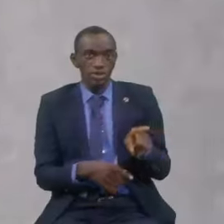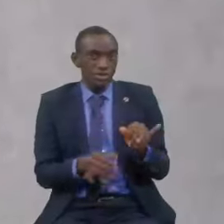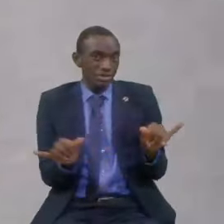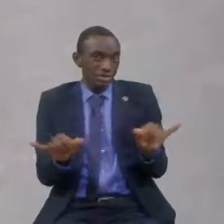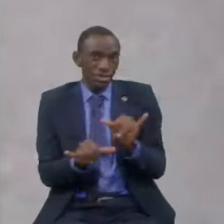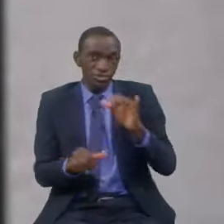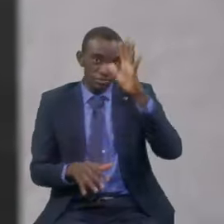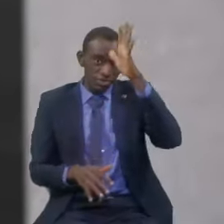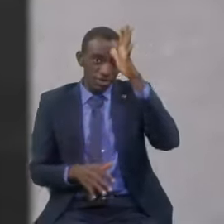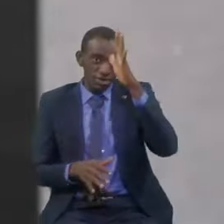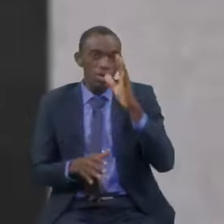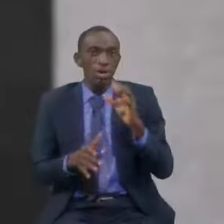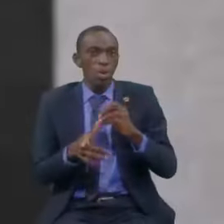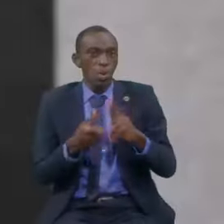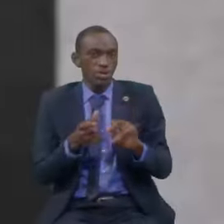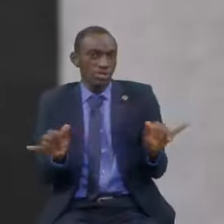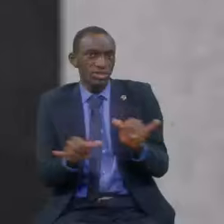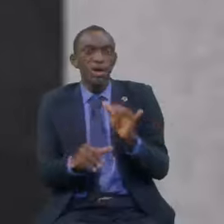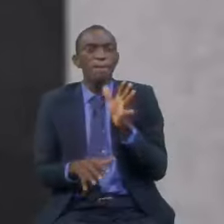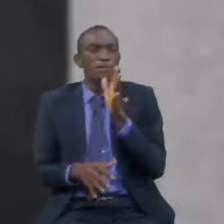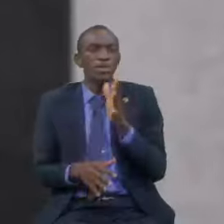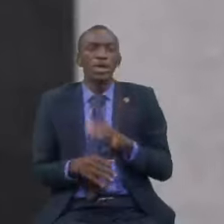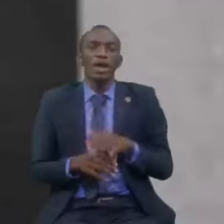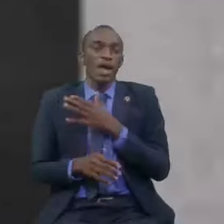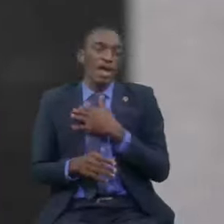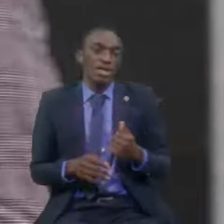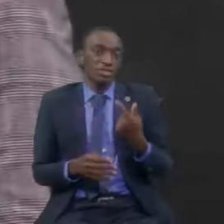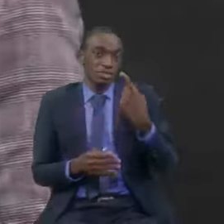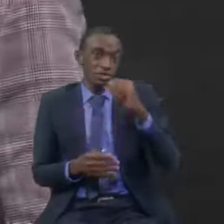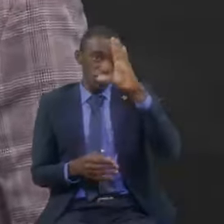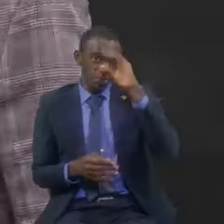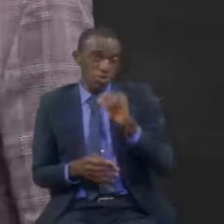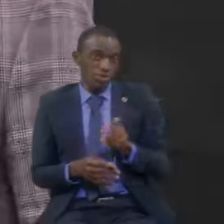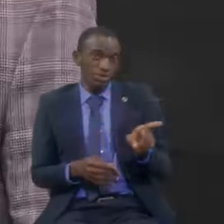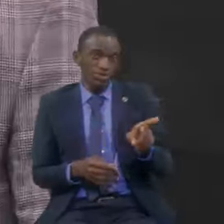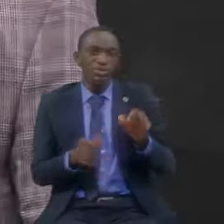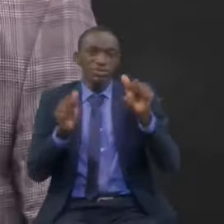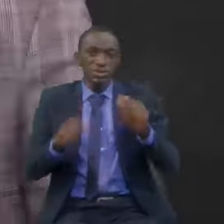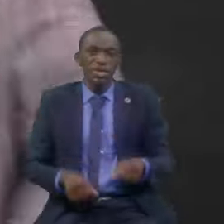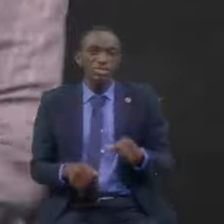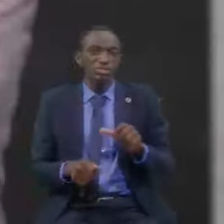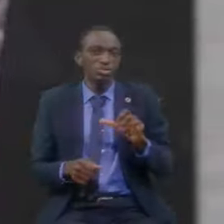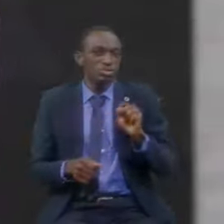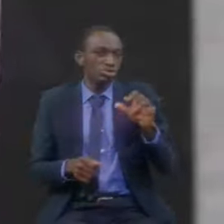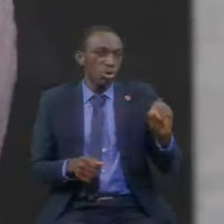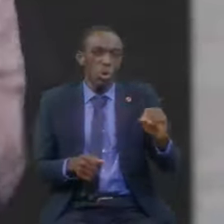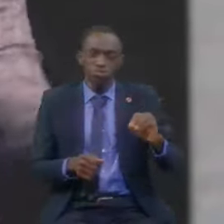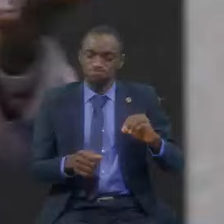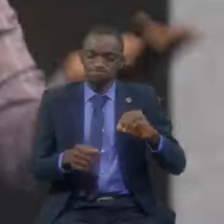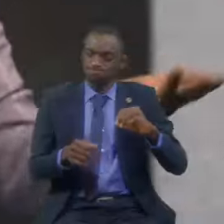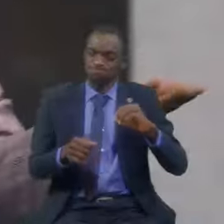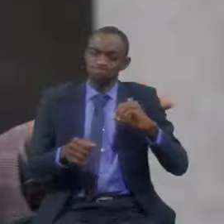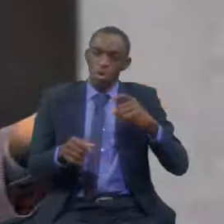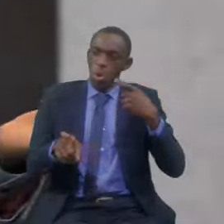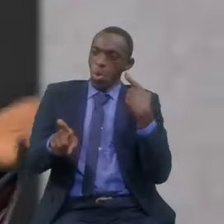same mother, and the boy can so ill treat that girl, the